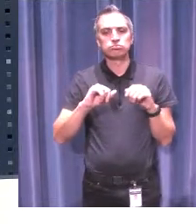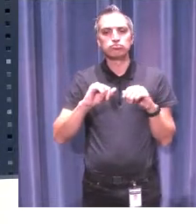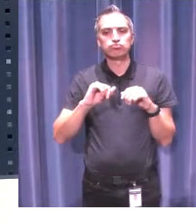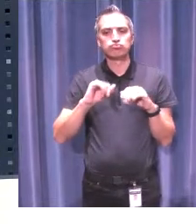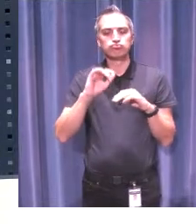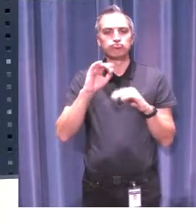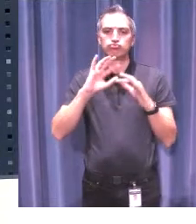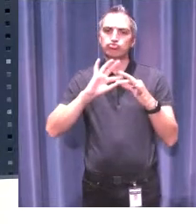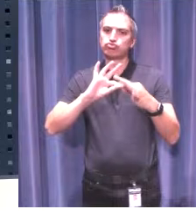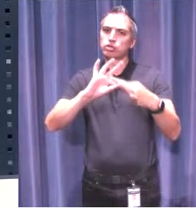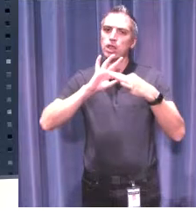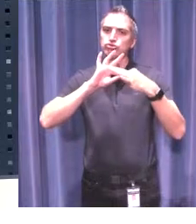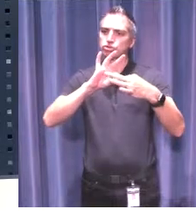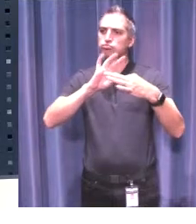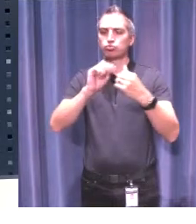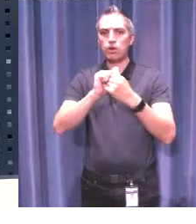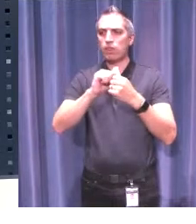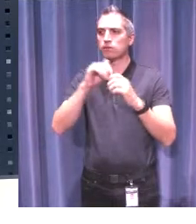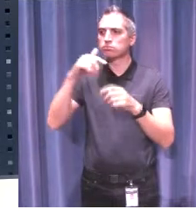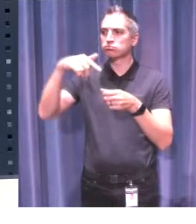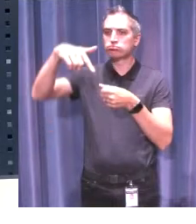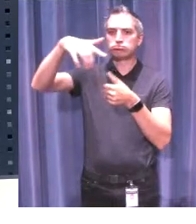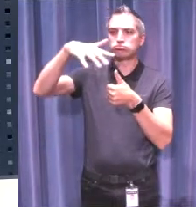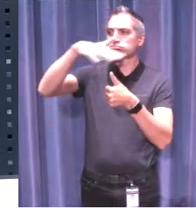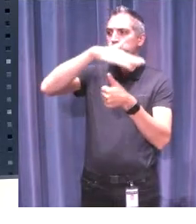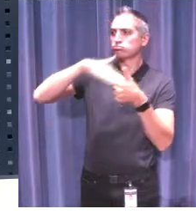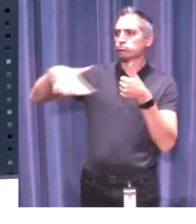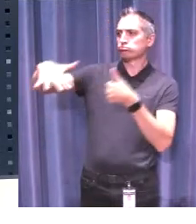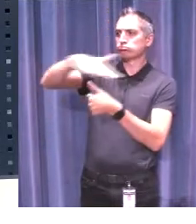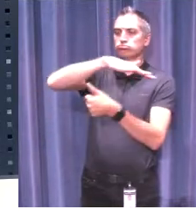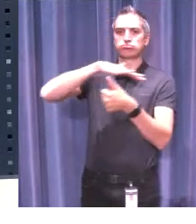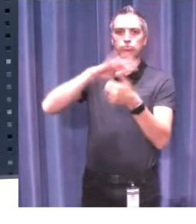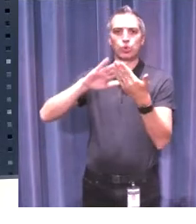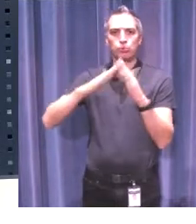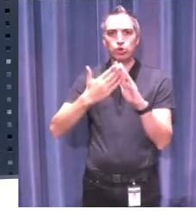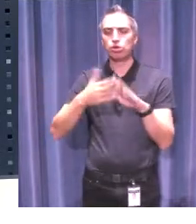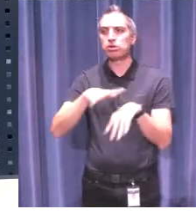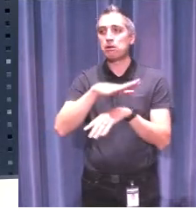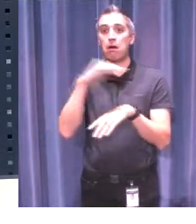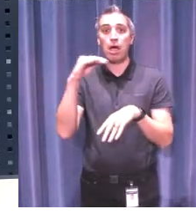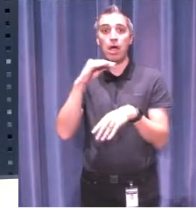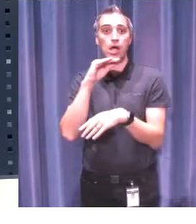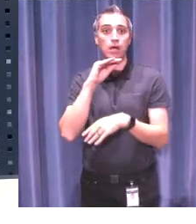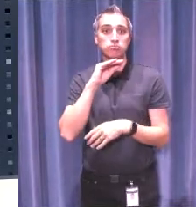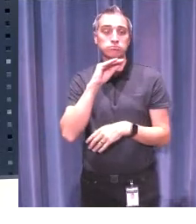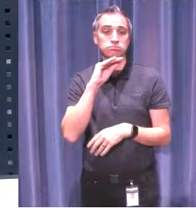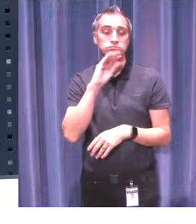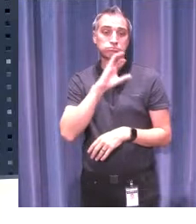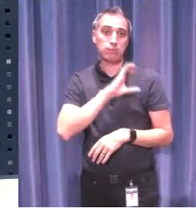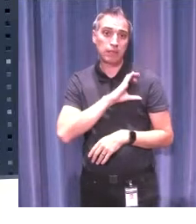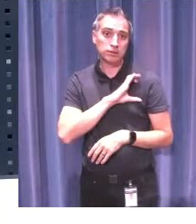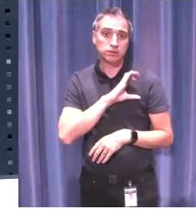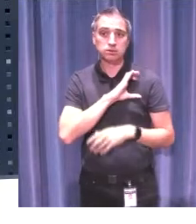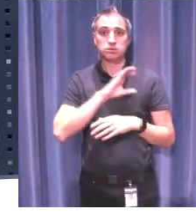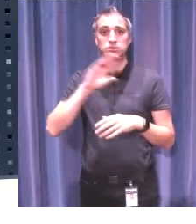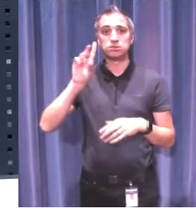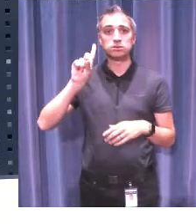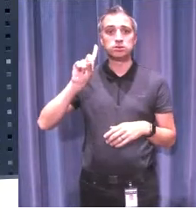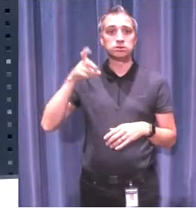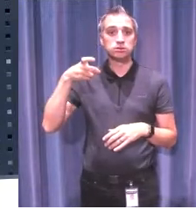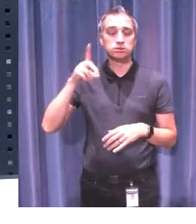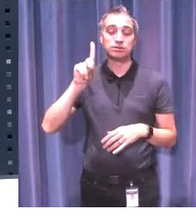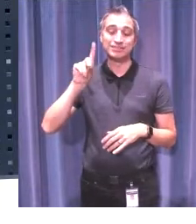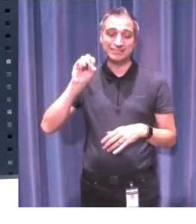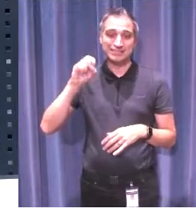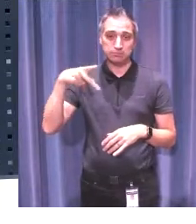with the surrounding community, police departments, and making sure that information